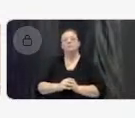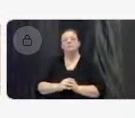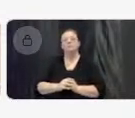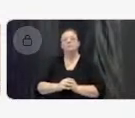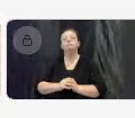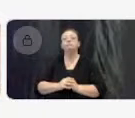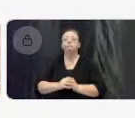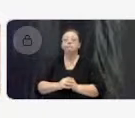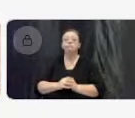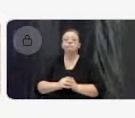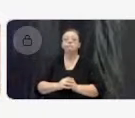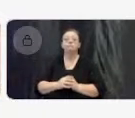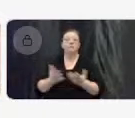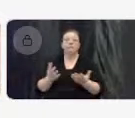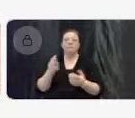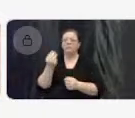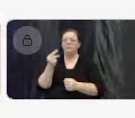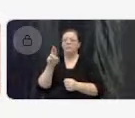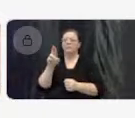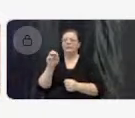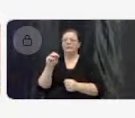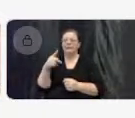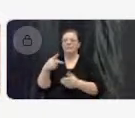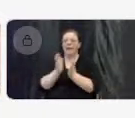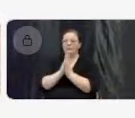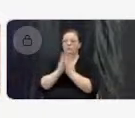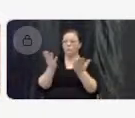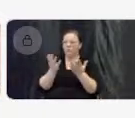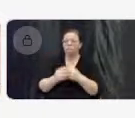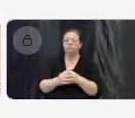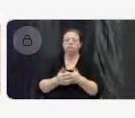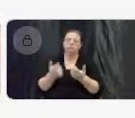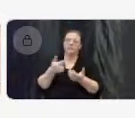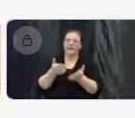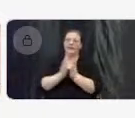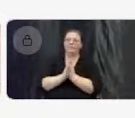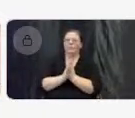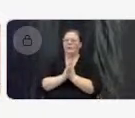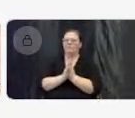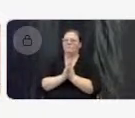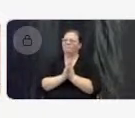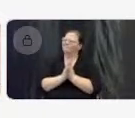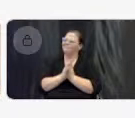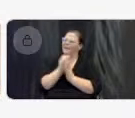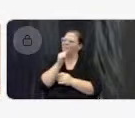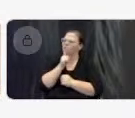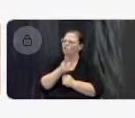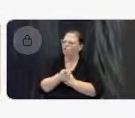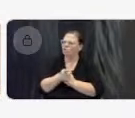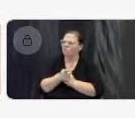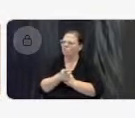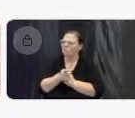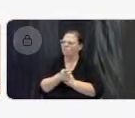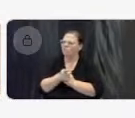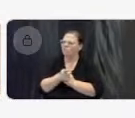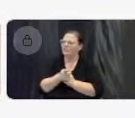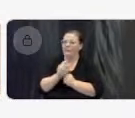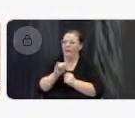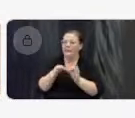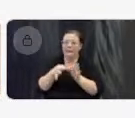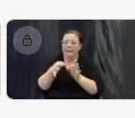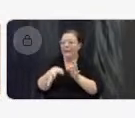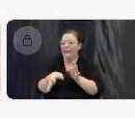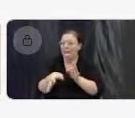And what does Mr. Kemp ask? Mr. Kemp asks, I'm not real sure what, just that it be